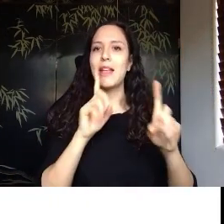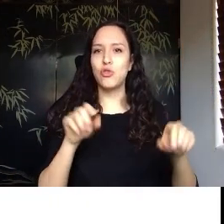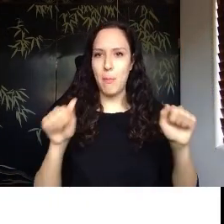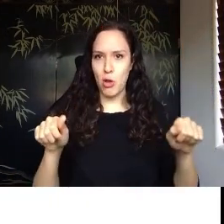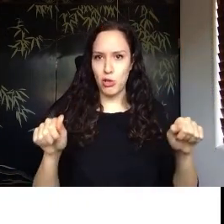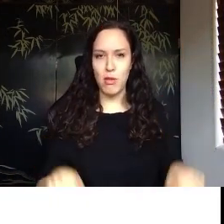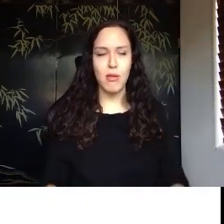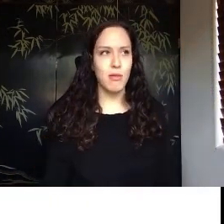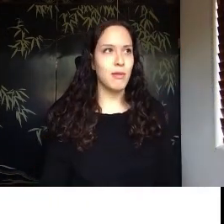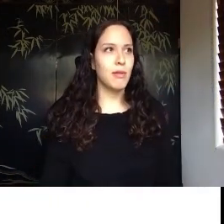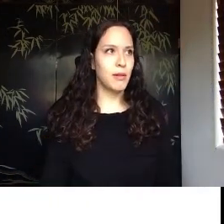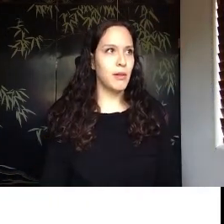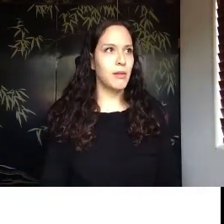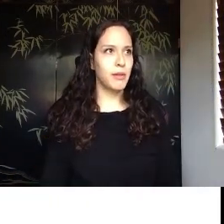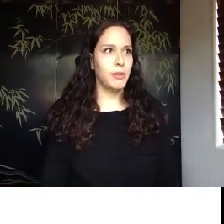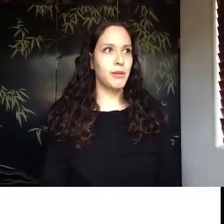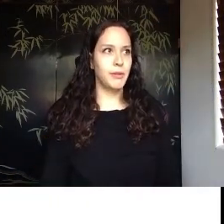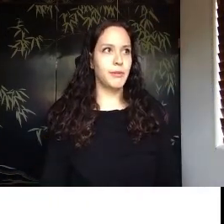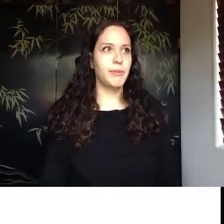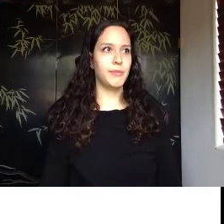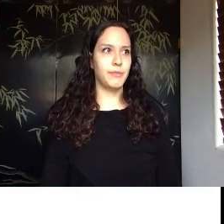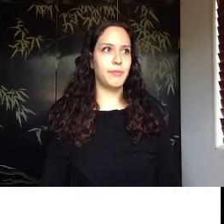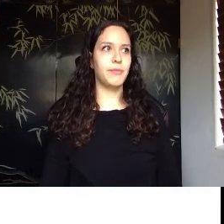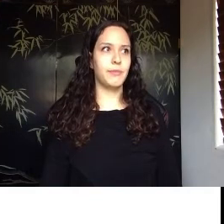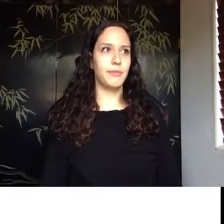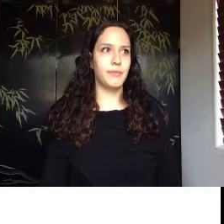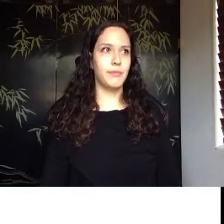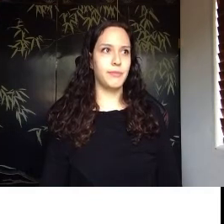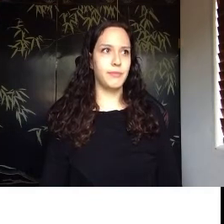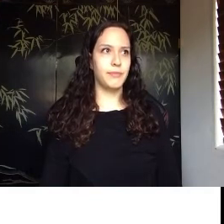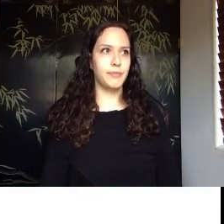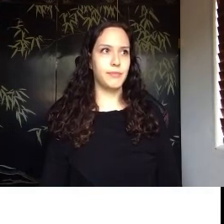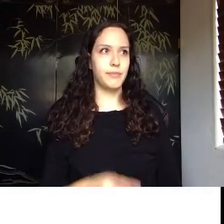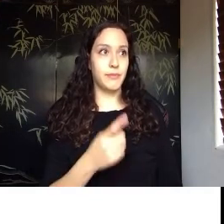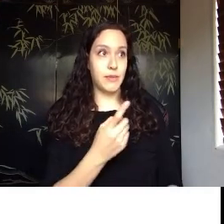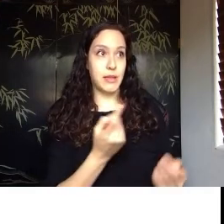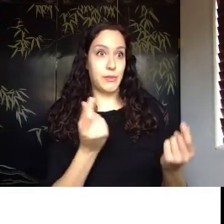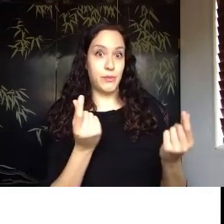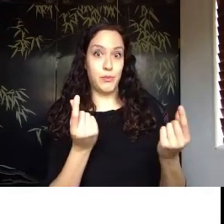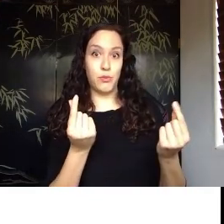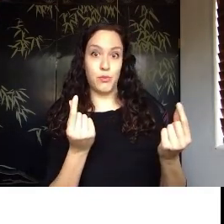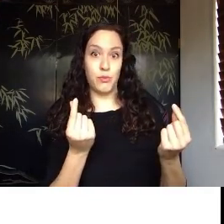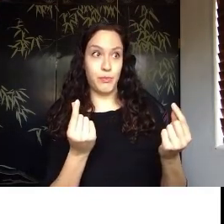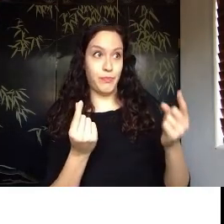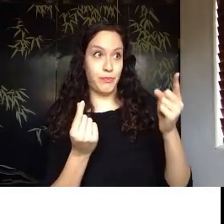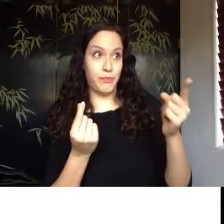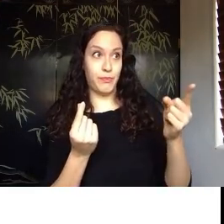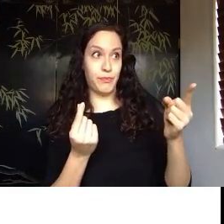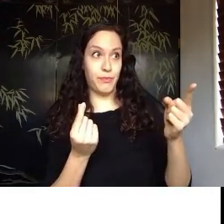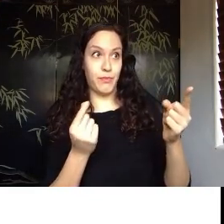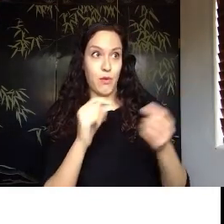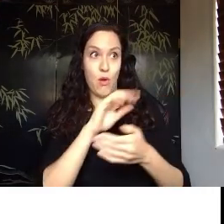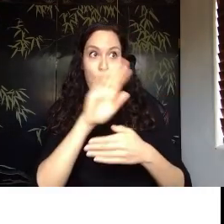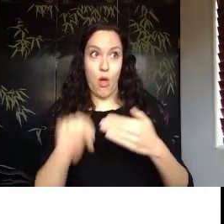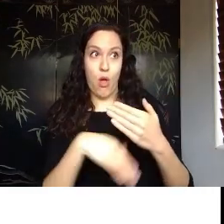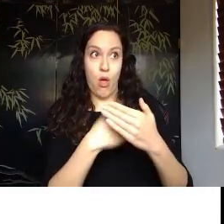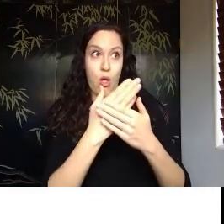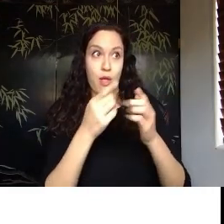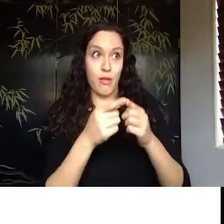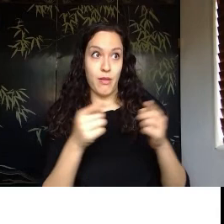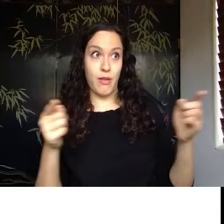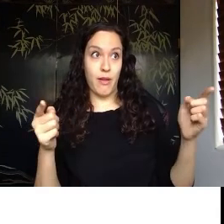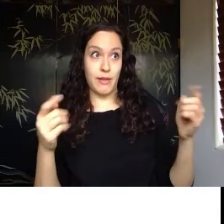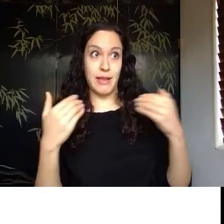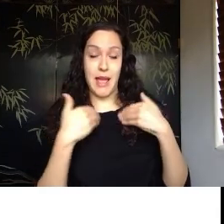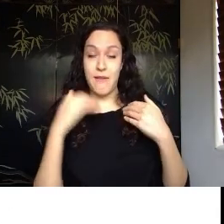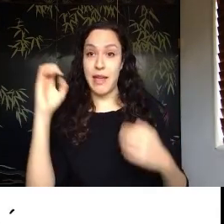All right, so here's our lesson video outline. We looked at the different functions. Remember, all lines only have an exponent of